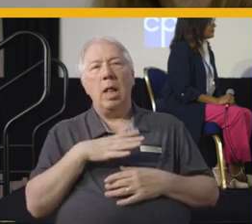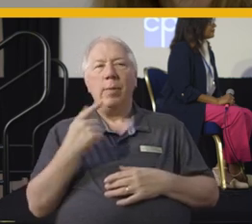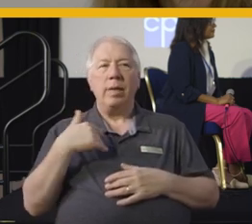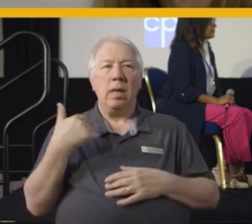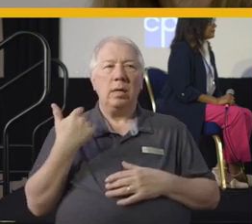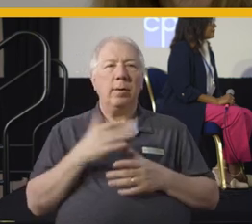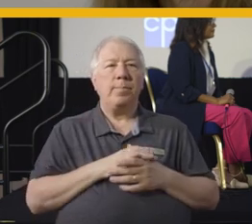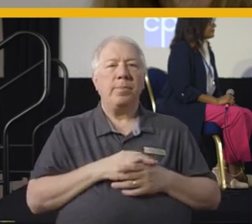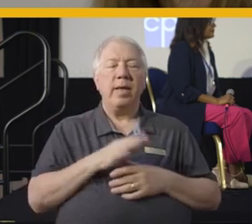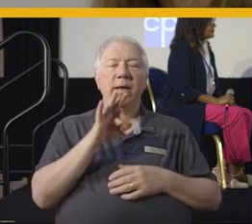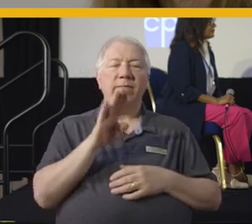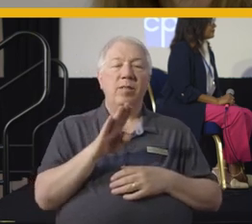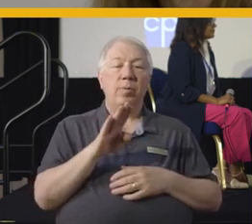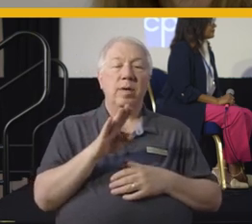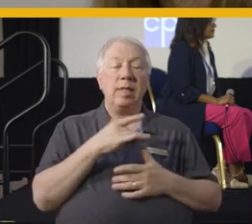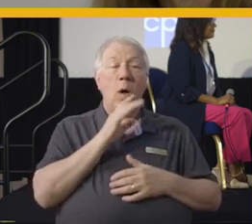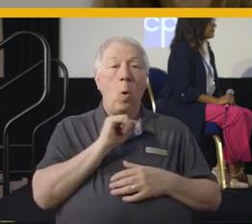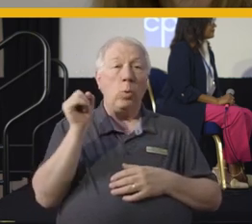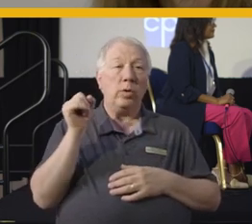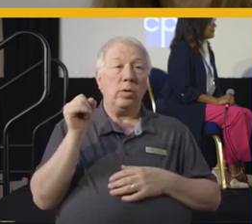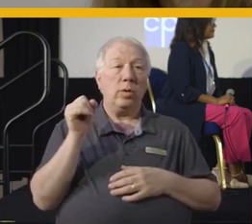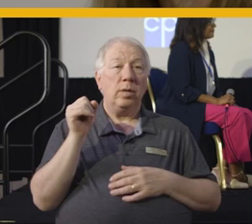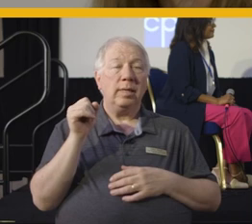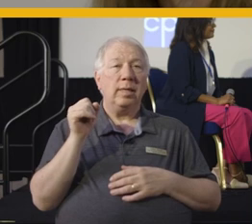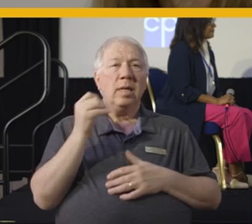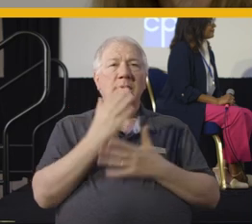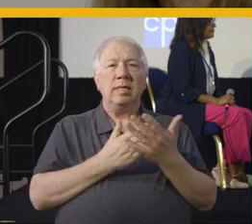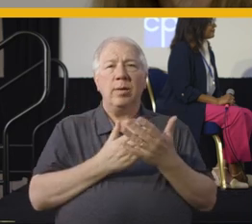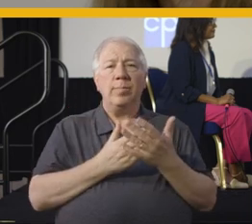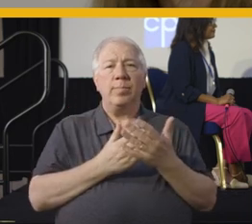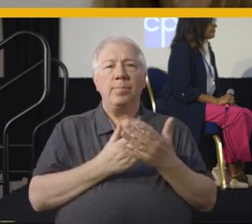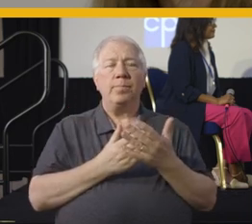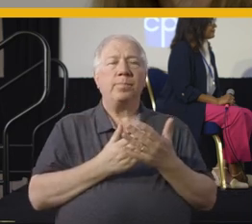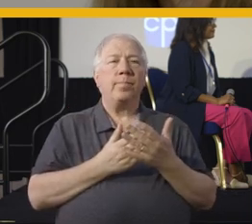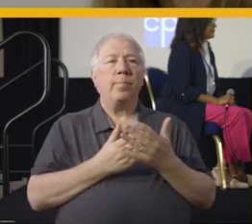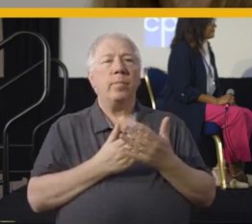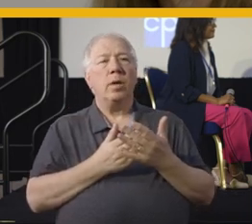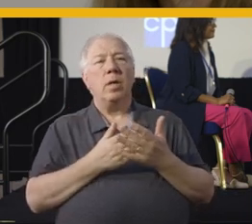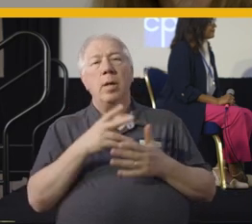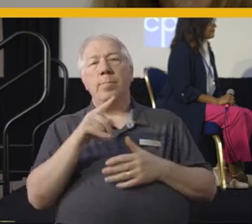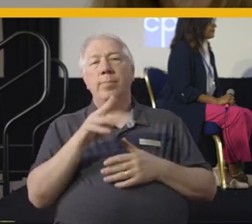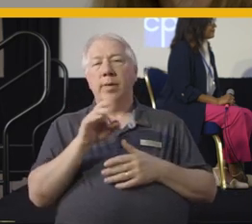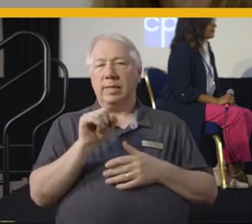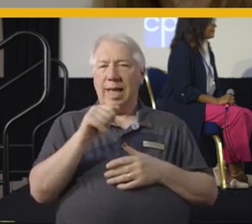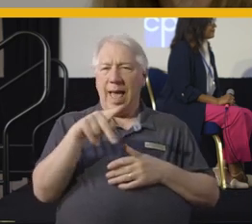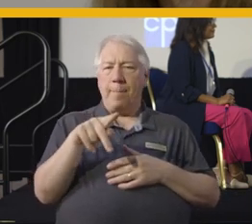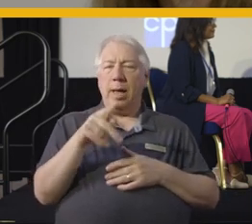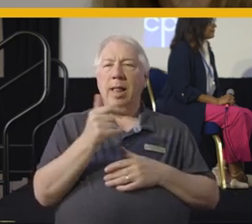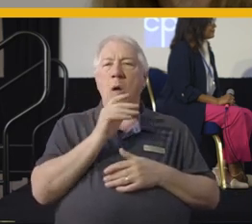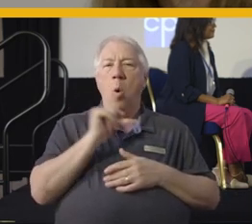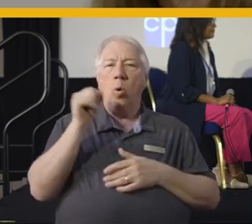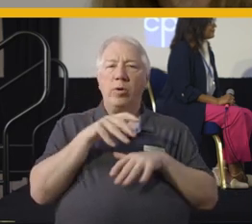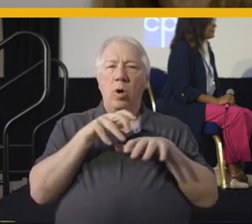younger. Facebook skews older. Some of these, and then on the PBS app, it's a slightly